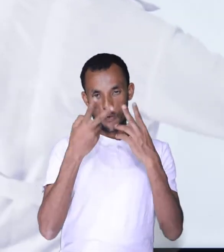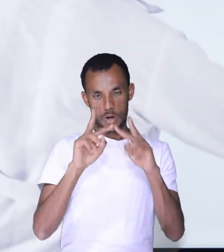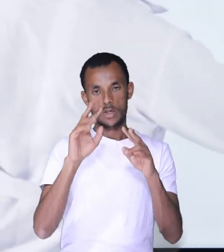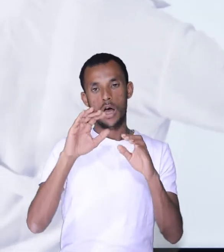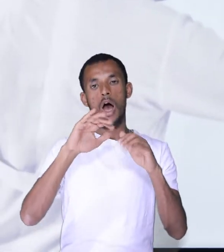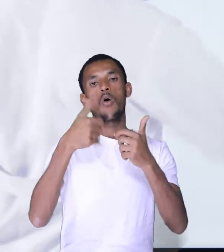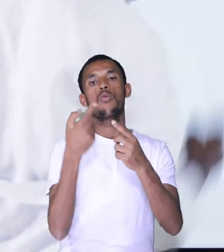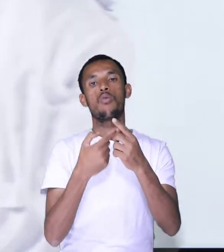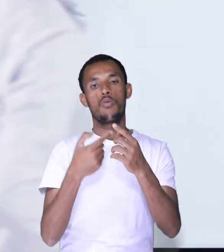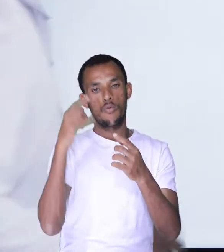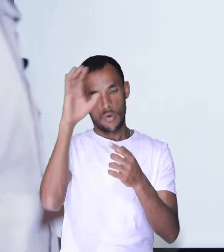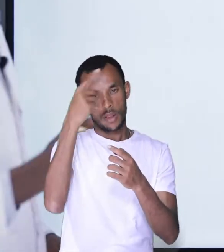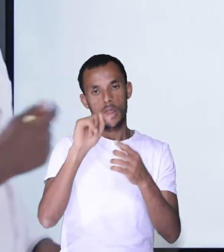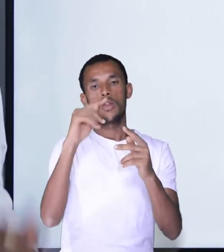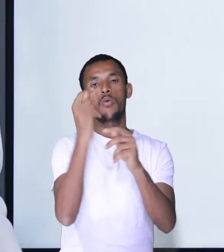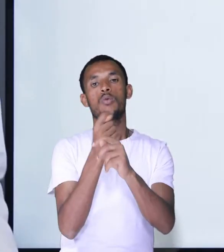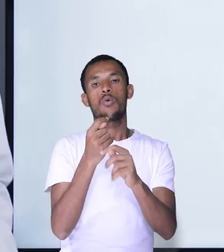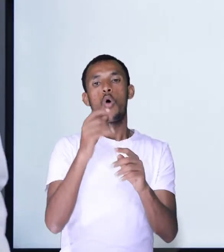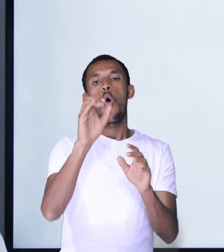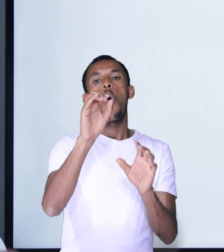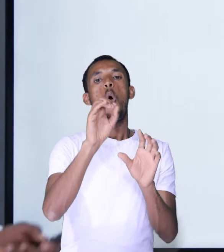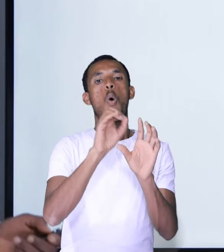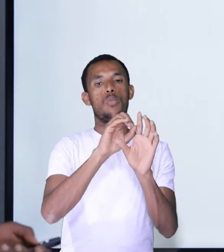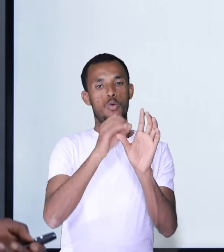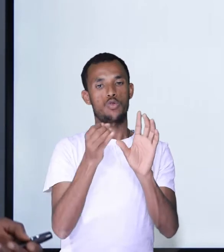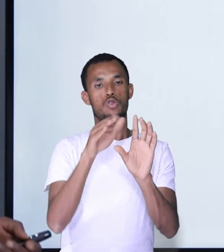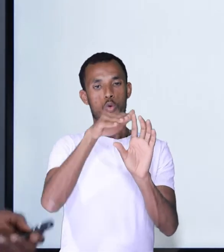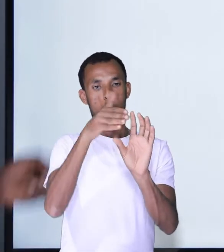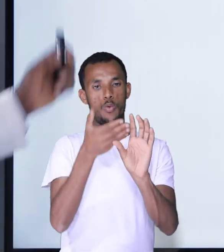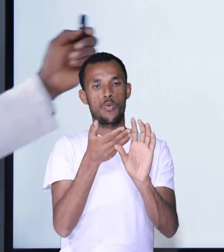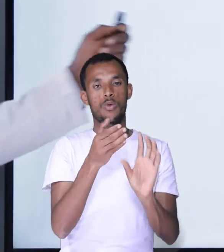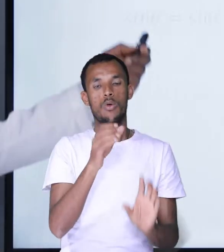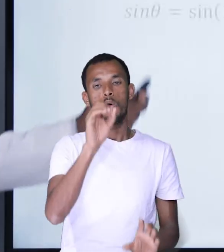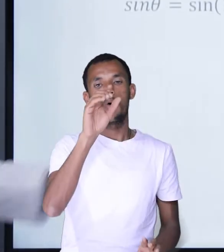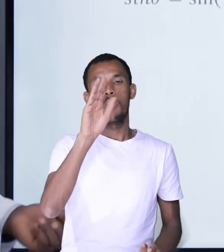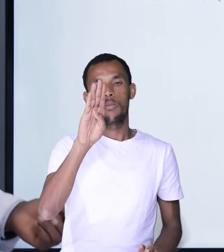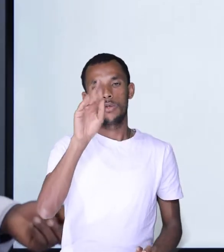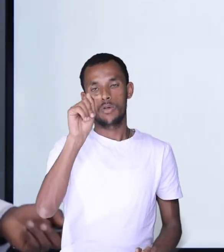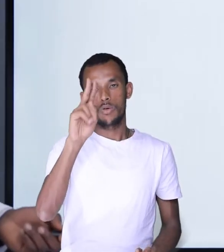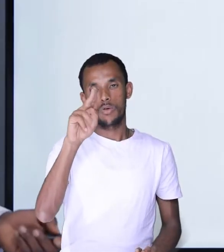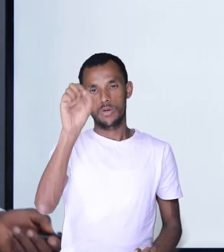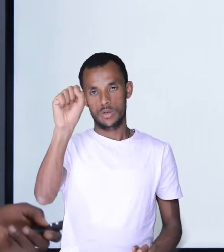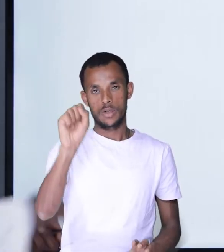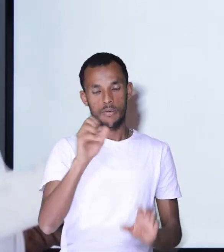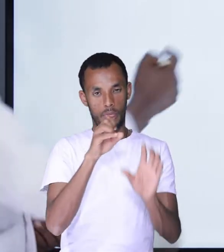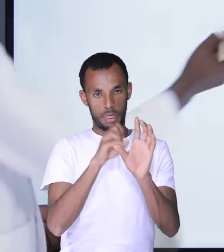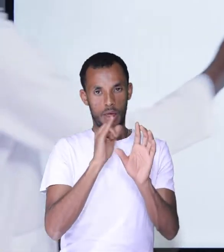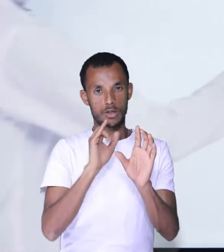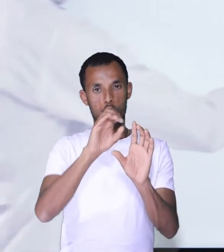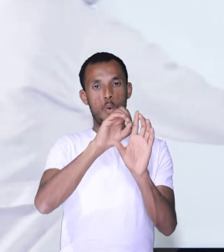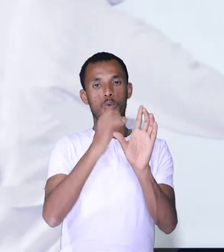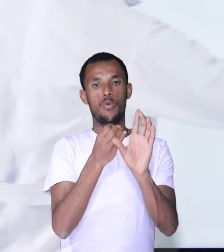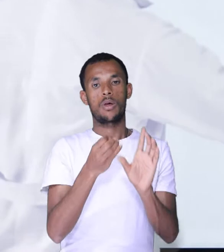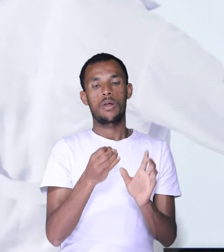the trigonometric values of obtuse angles in terms of an acute angle. If theta is an obtuse